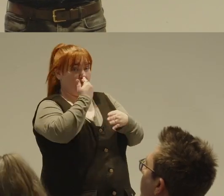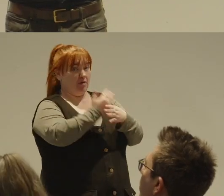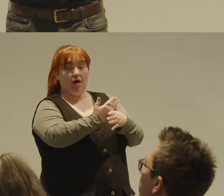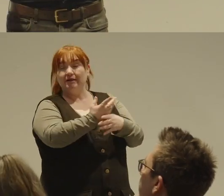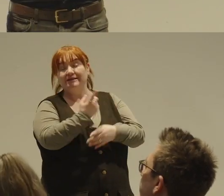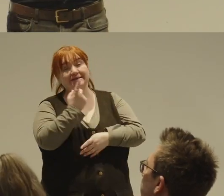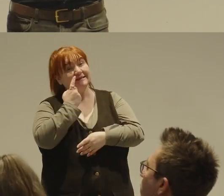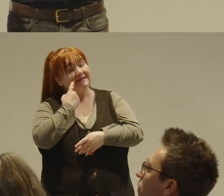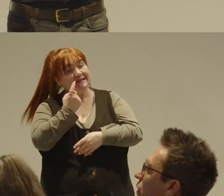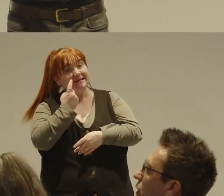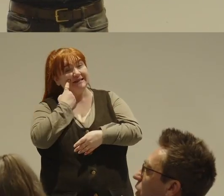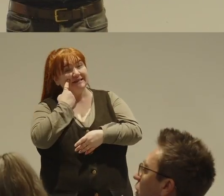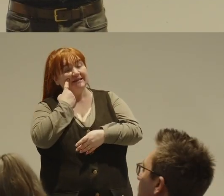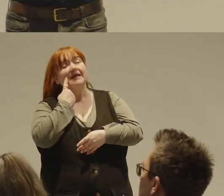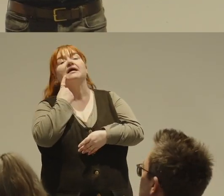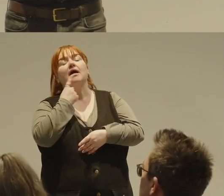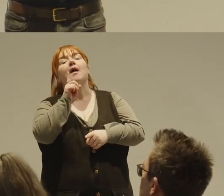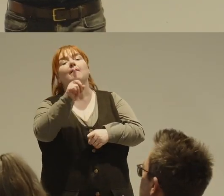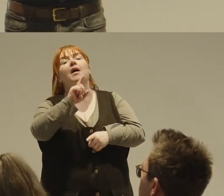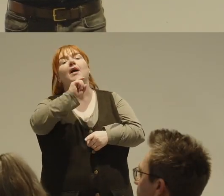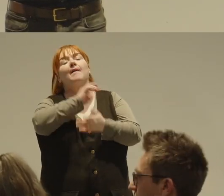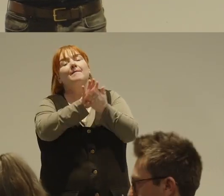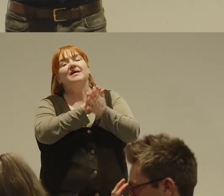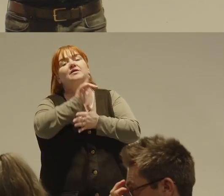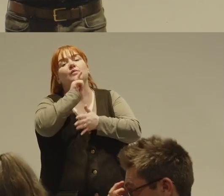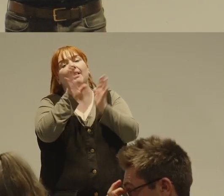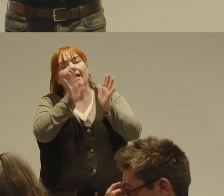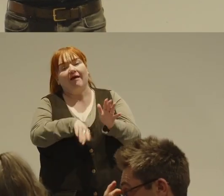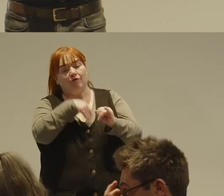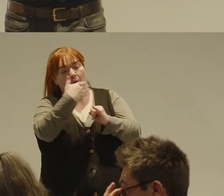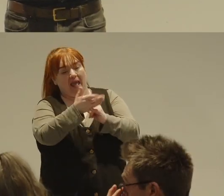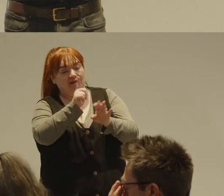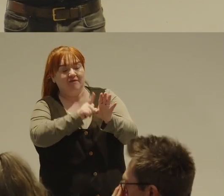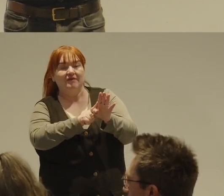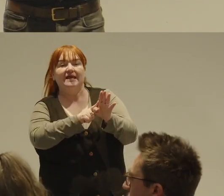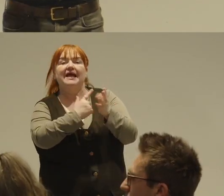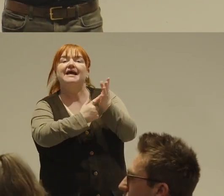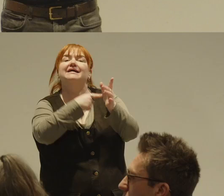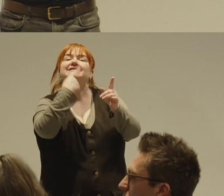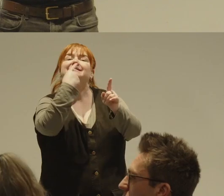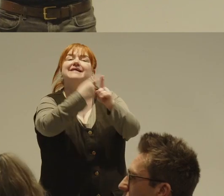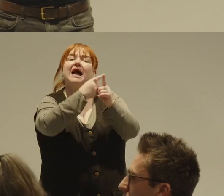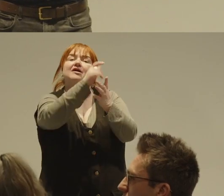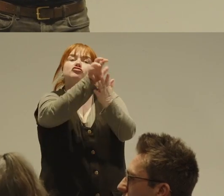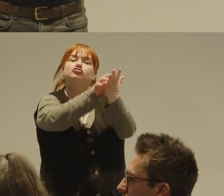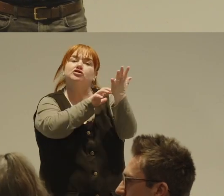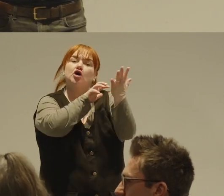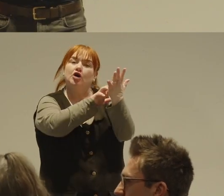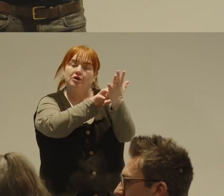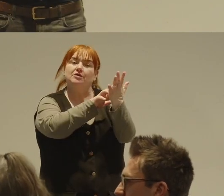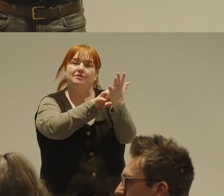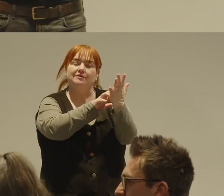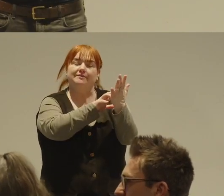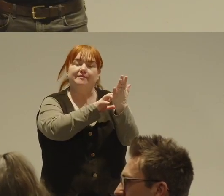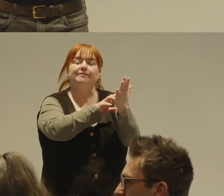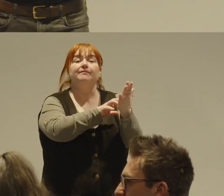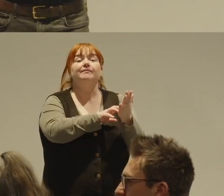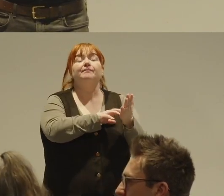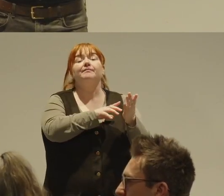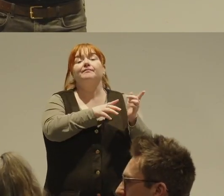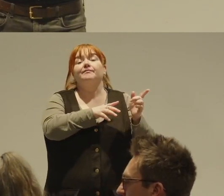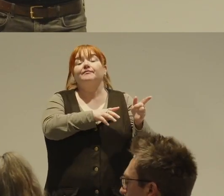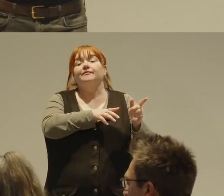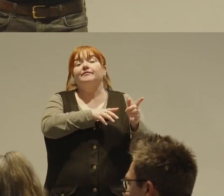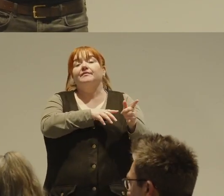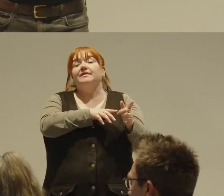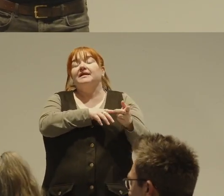straightforward, but they'll need to do a tax return. And then you can do the Access to Work application. If they